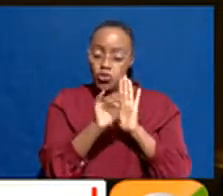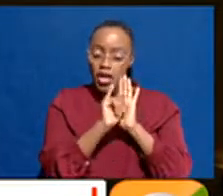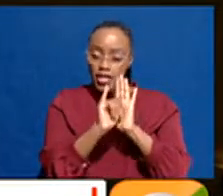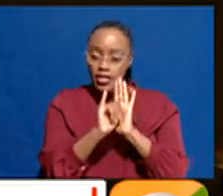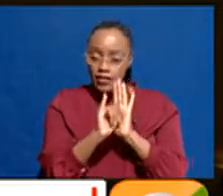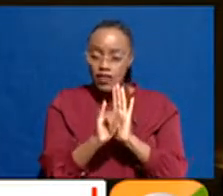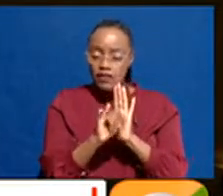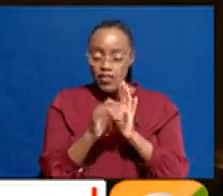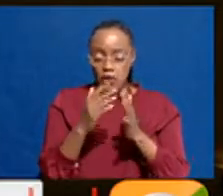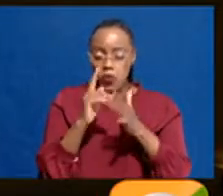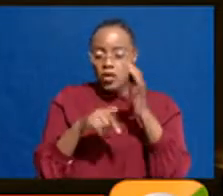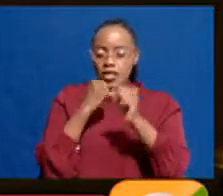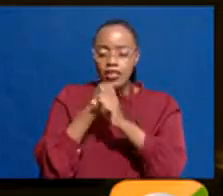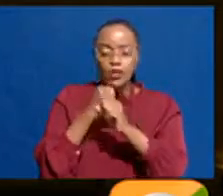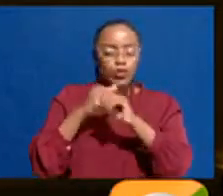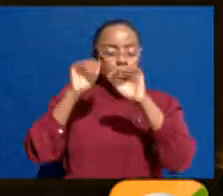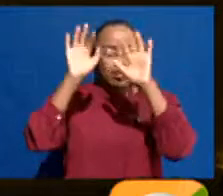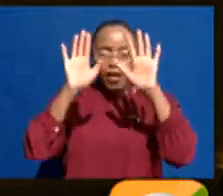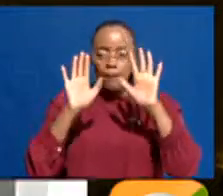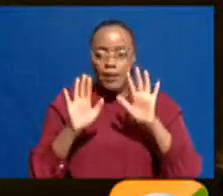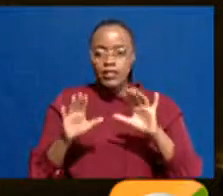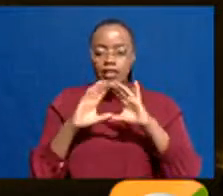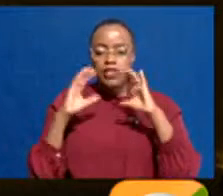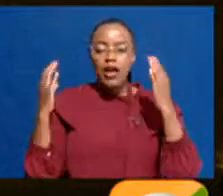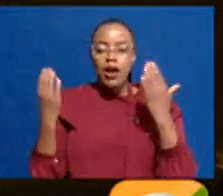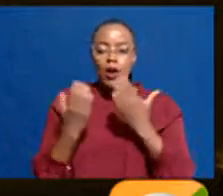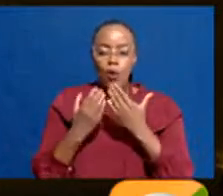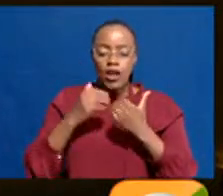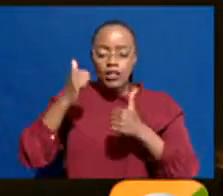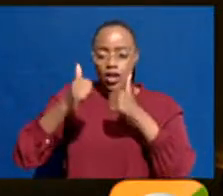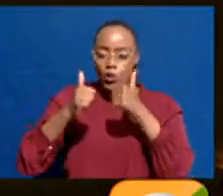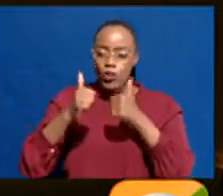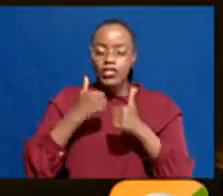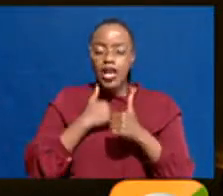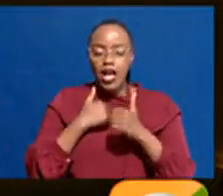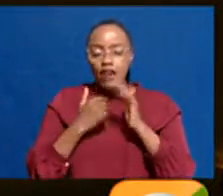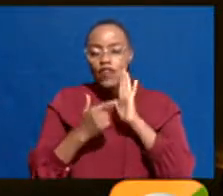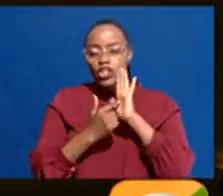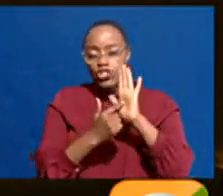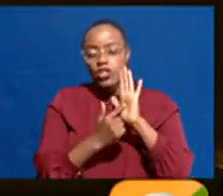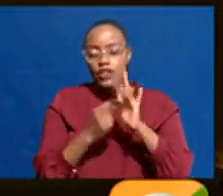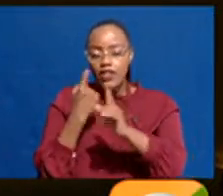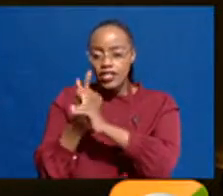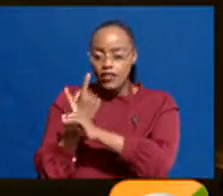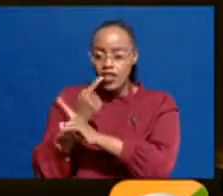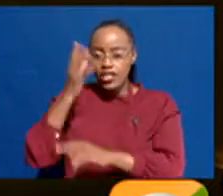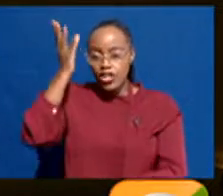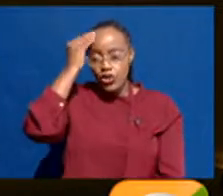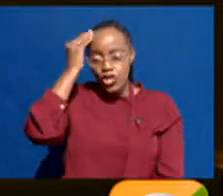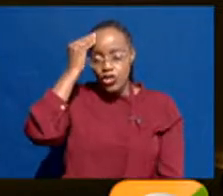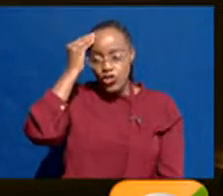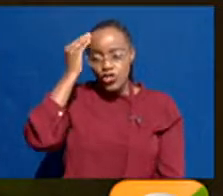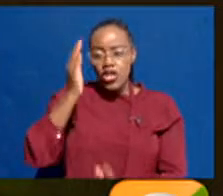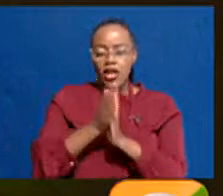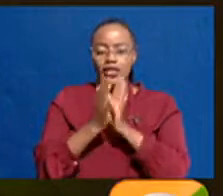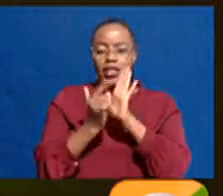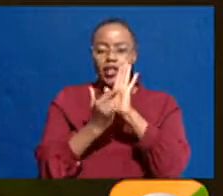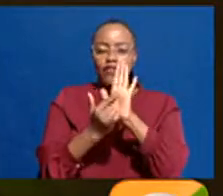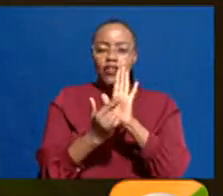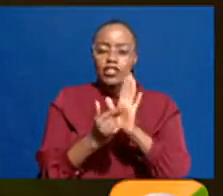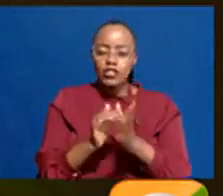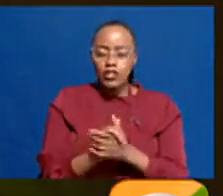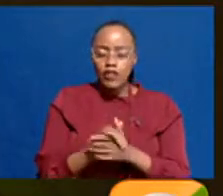identifying their geniuses is amazing in a world that derides self-education and reflection. Most